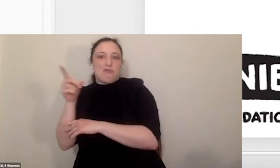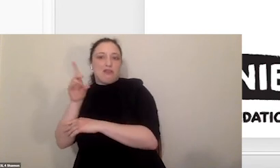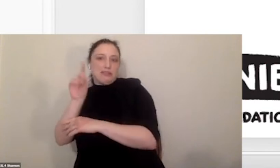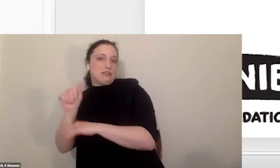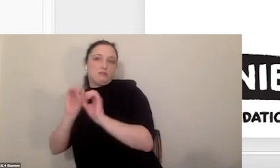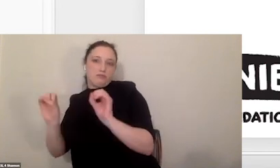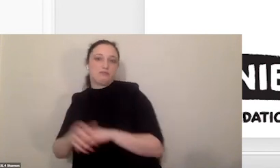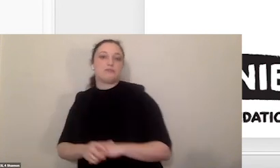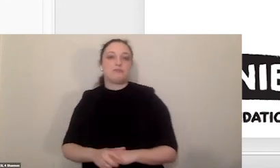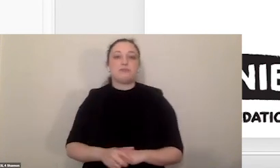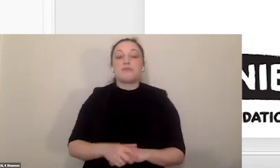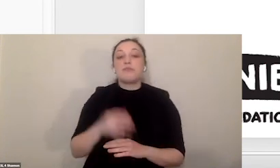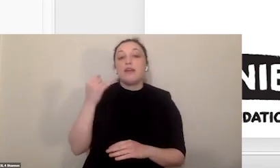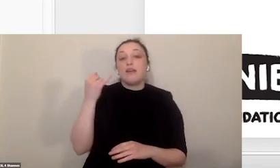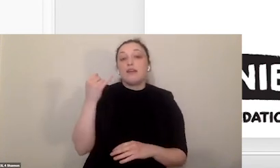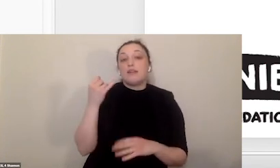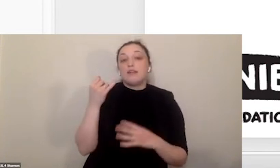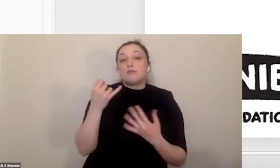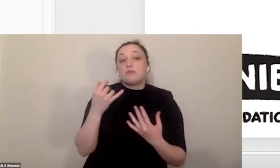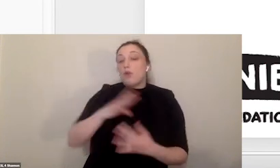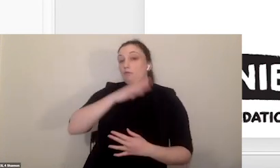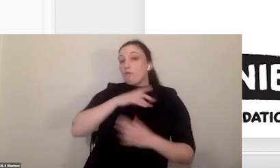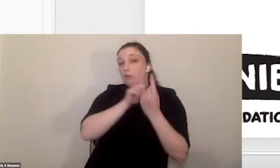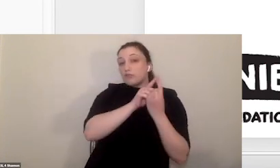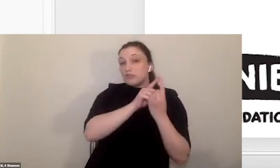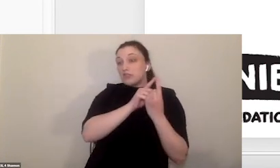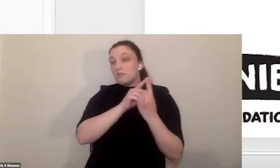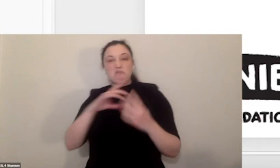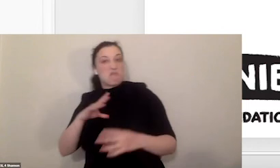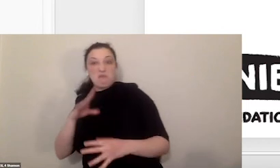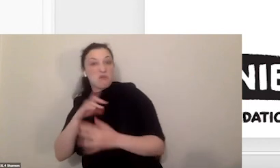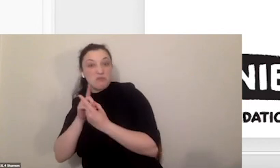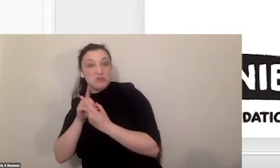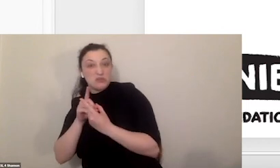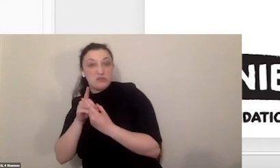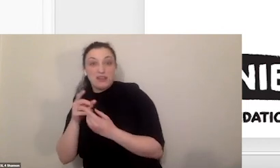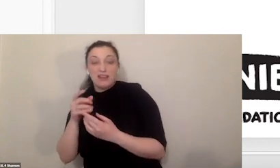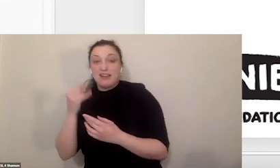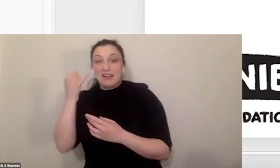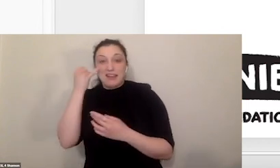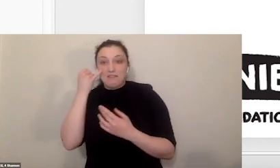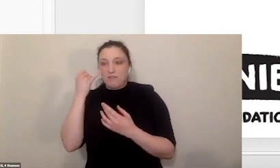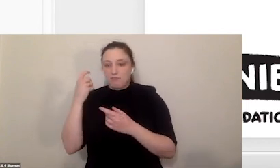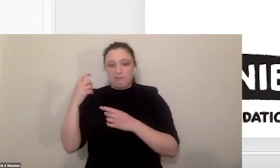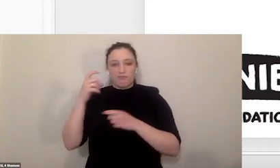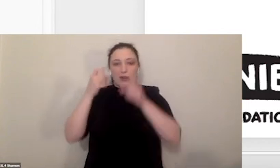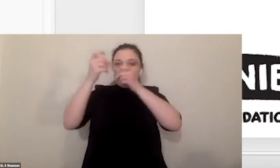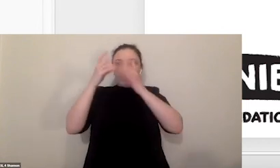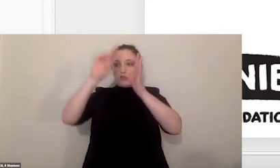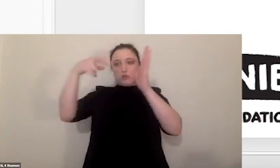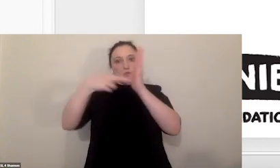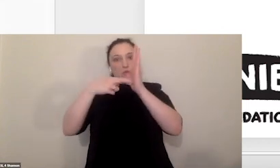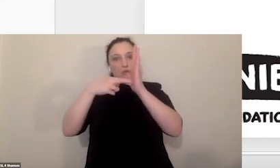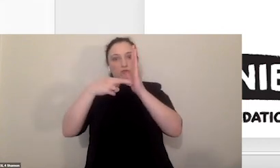formal mentorship and informal mentorship are more likely to have occurred if you have gone into that management role. But